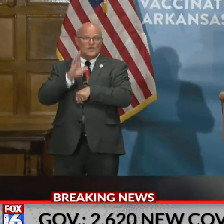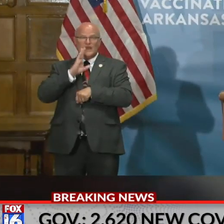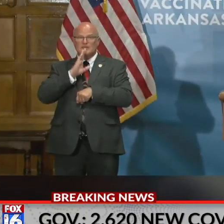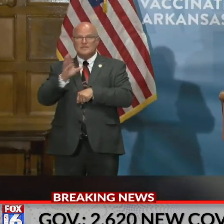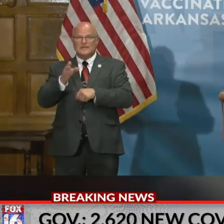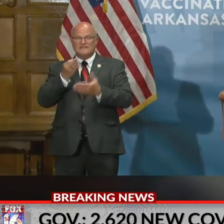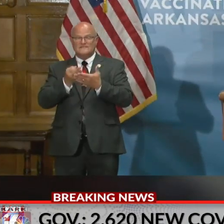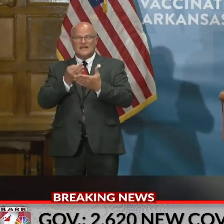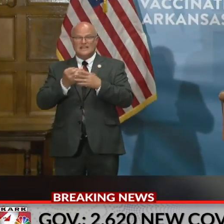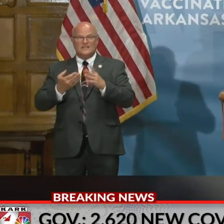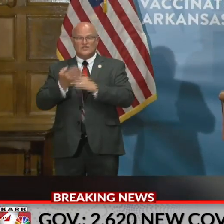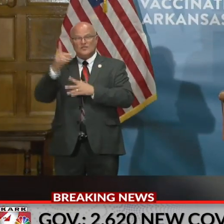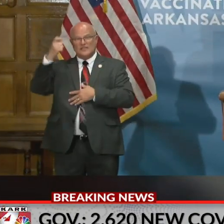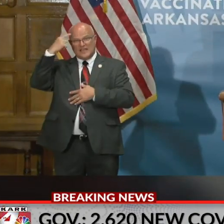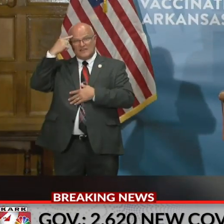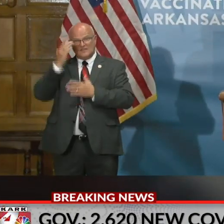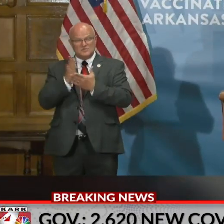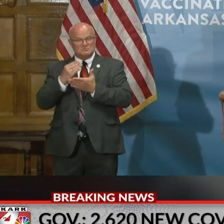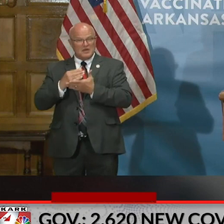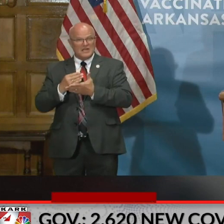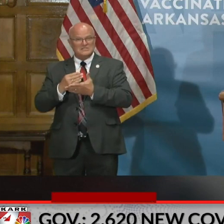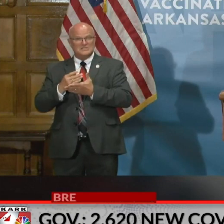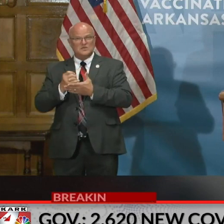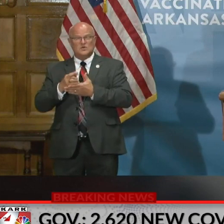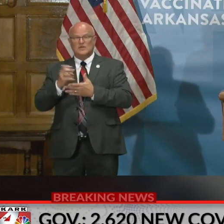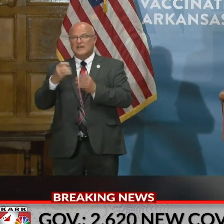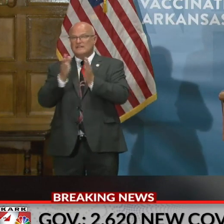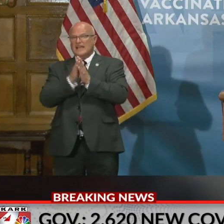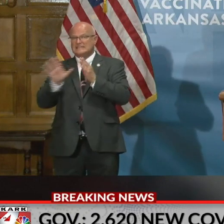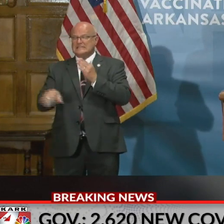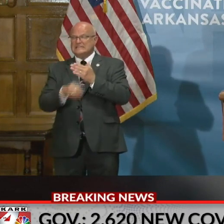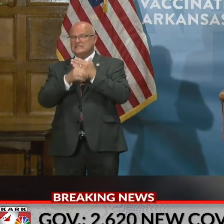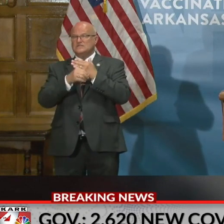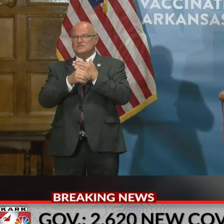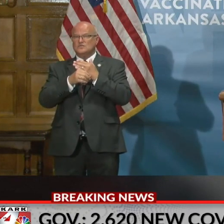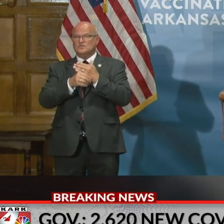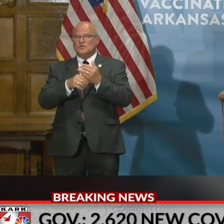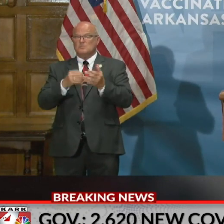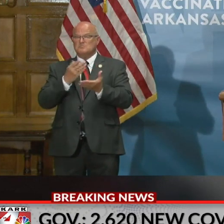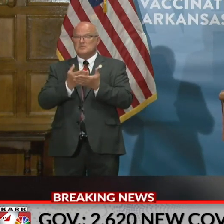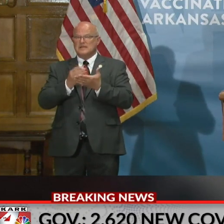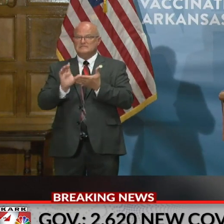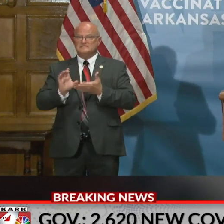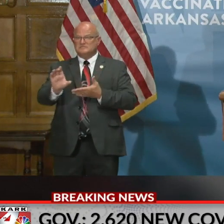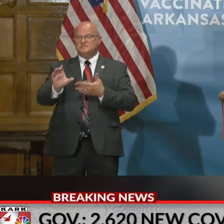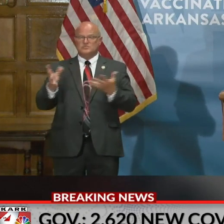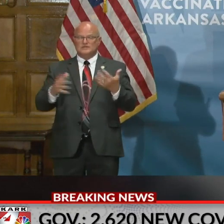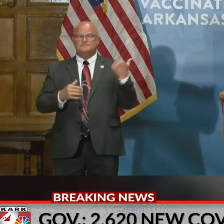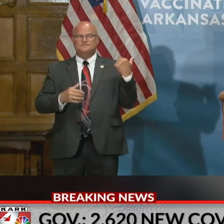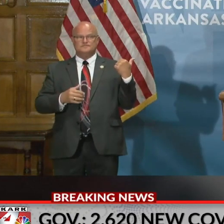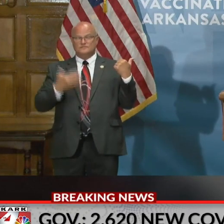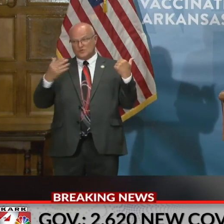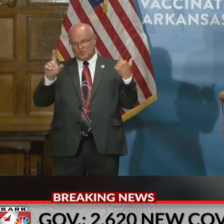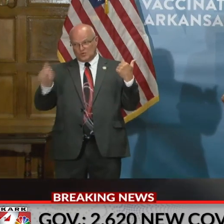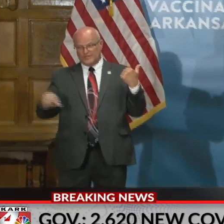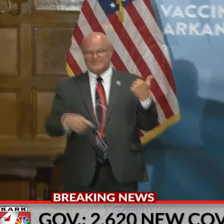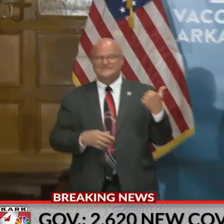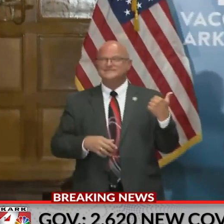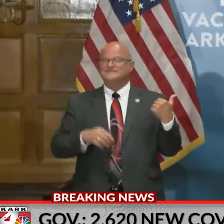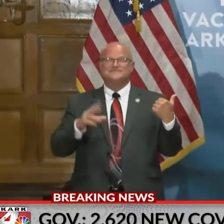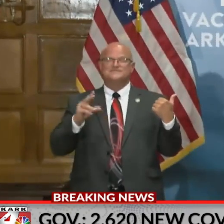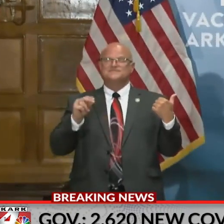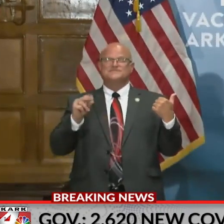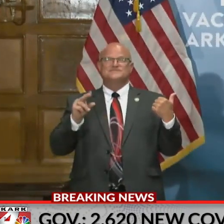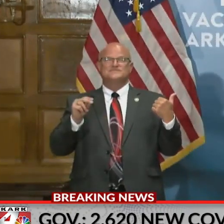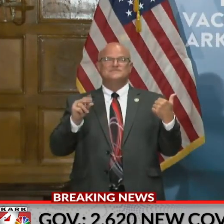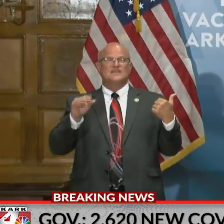be financed out of the governor's budget, or do you have to ask for additional appropriation? No, good question. No,